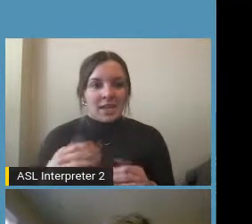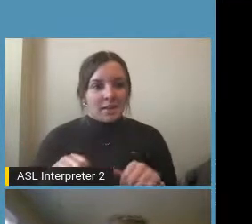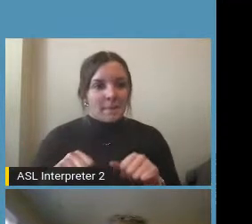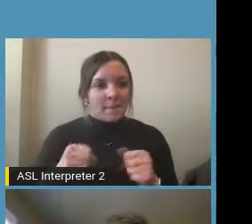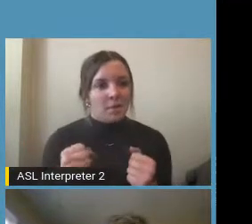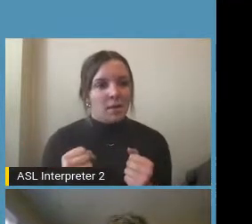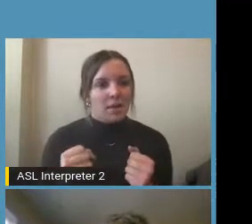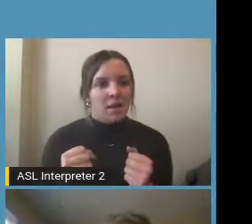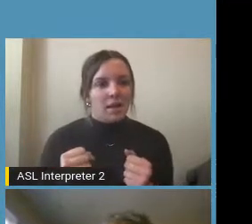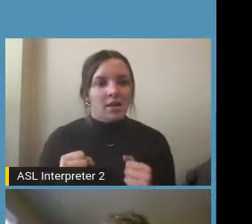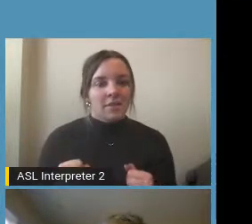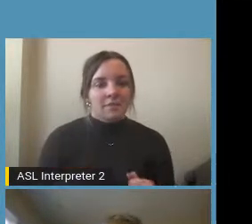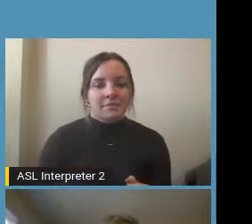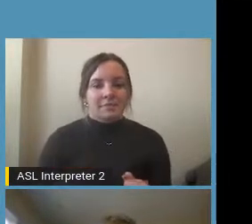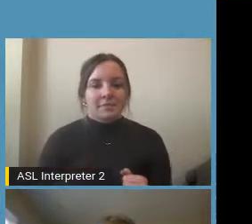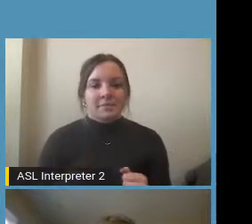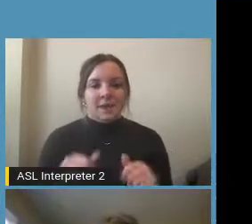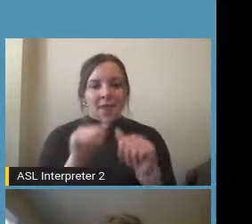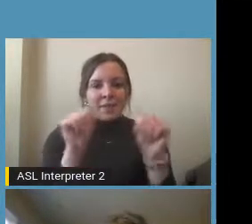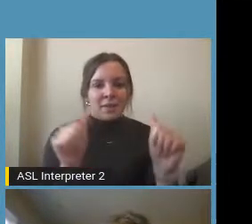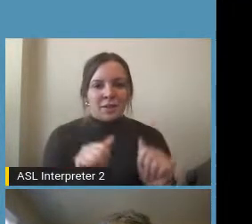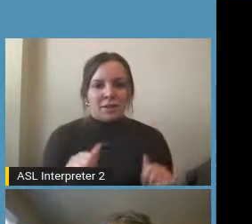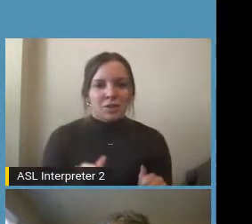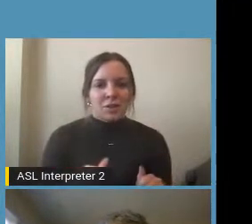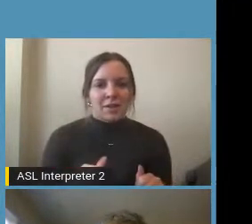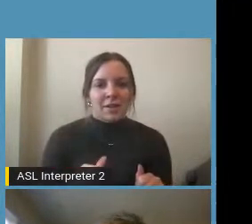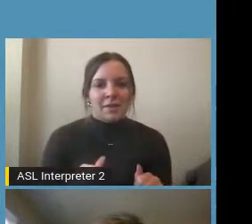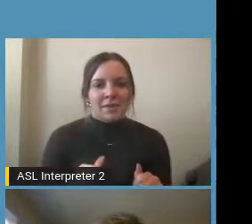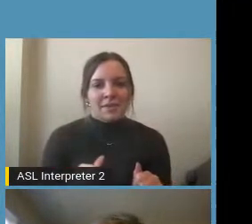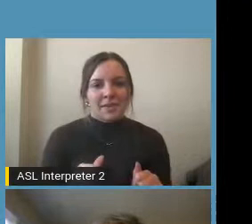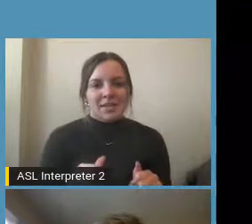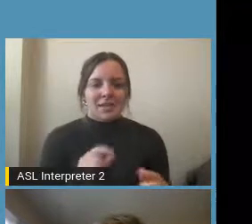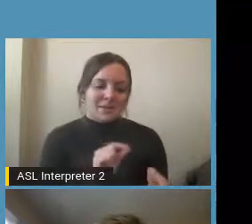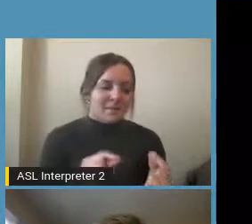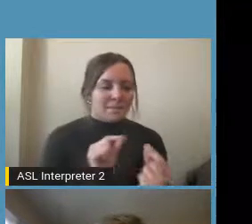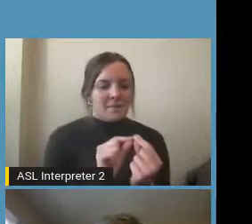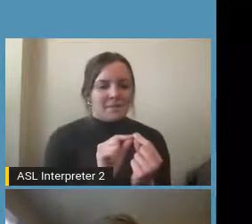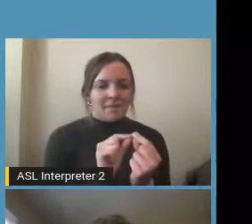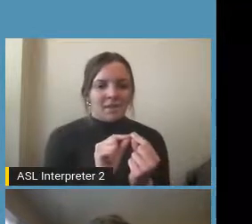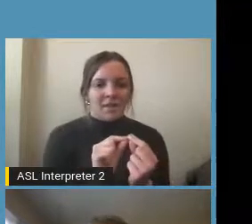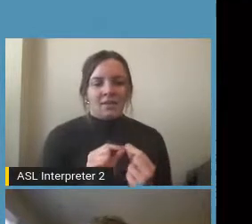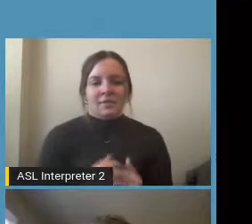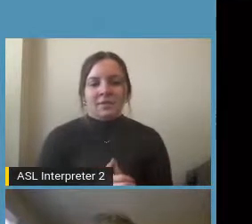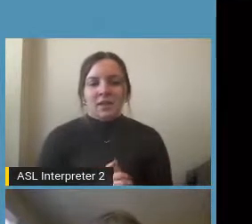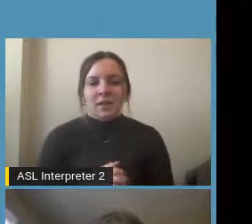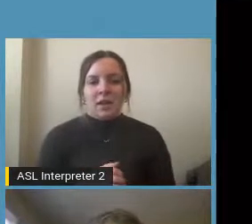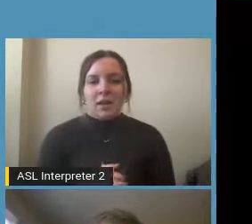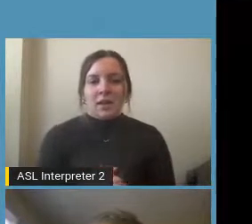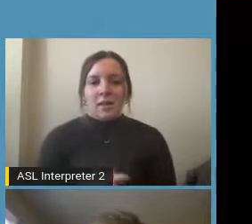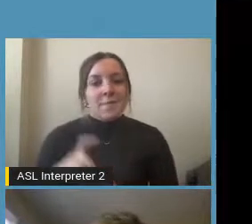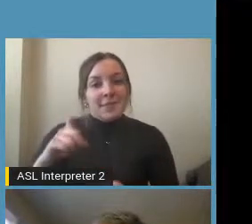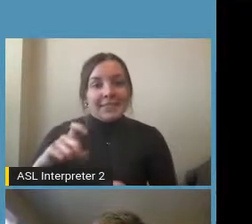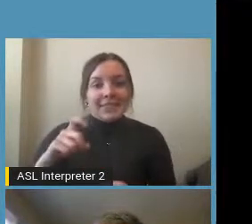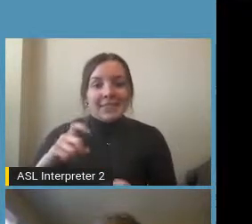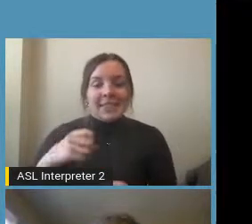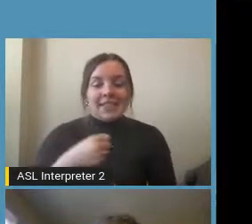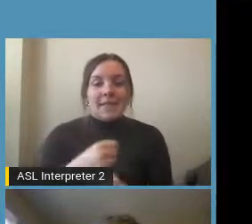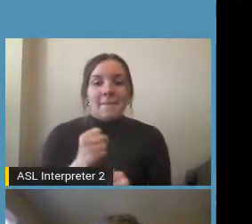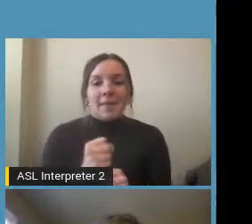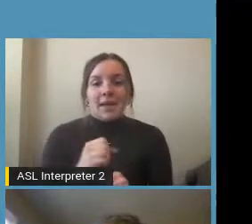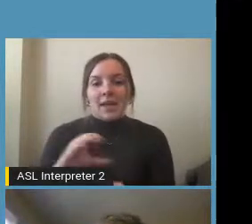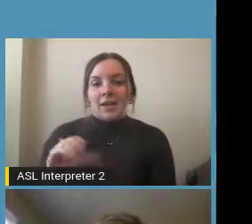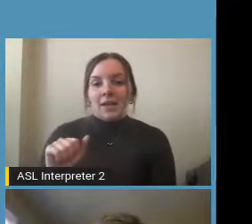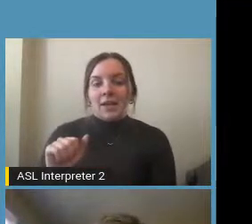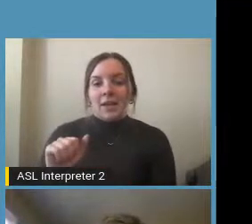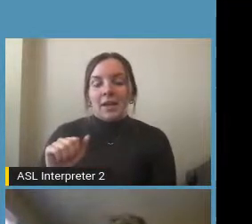the shape is very complex. And the museum needed to make a crate so they could ship this on an exhibition